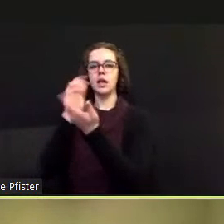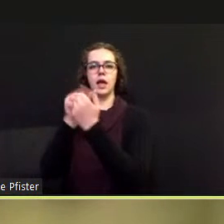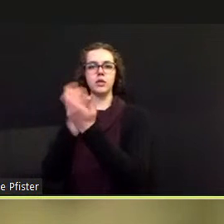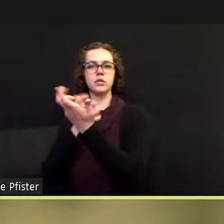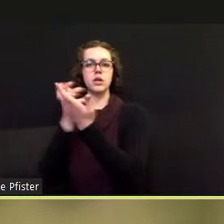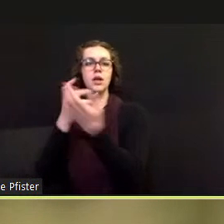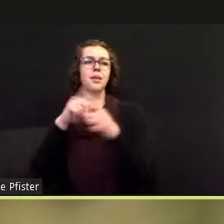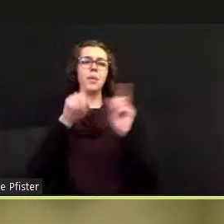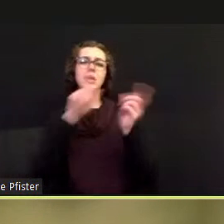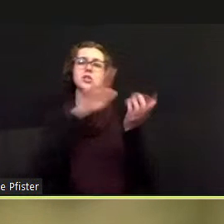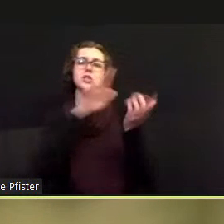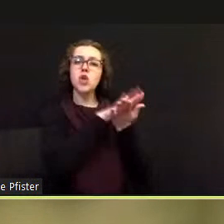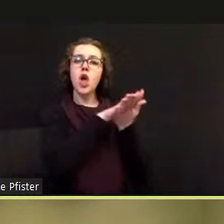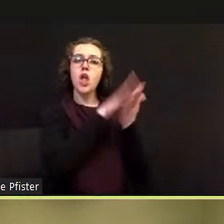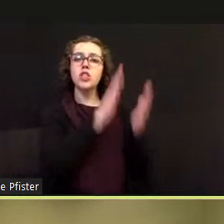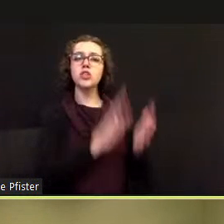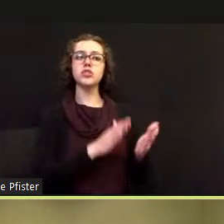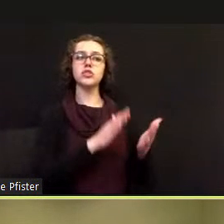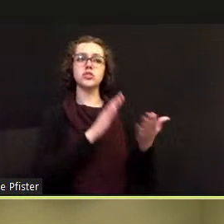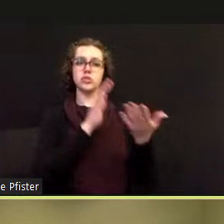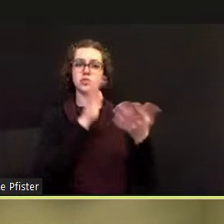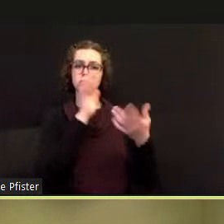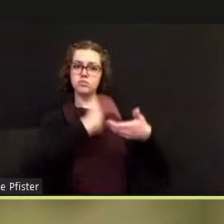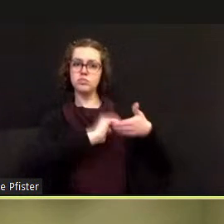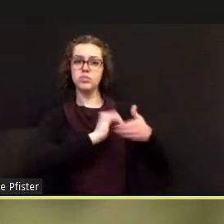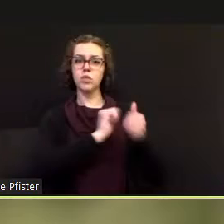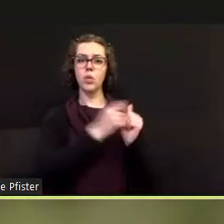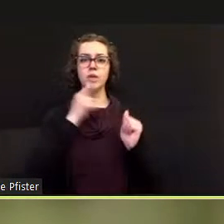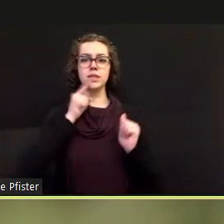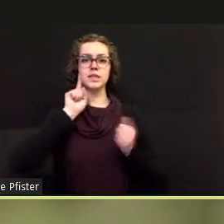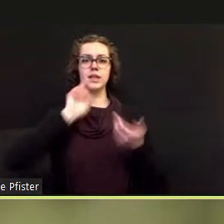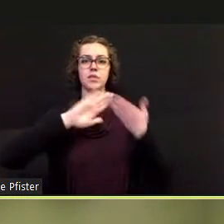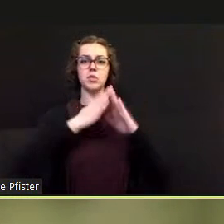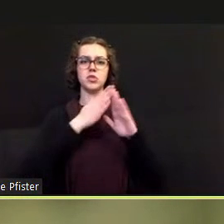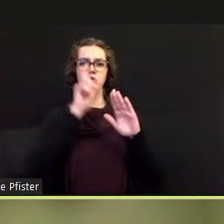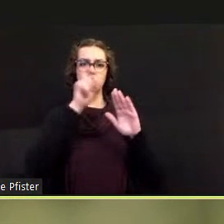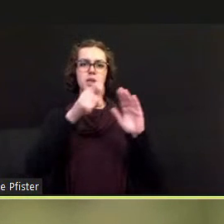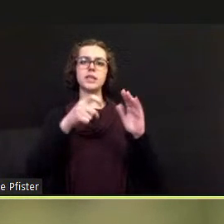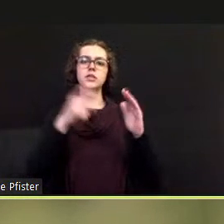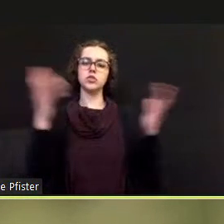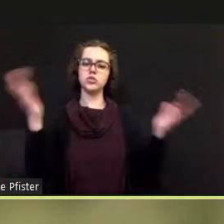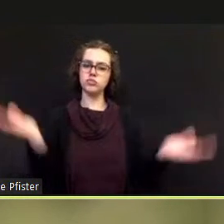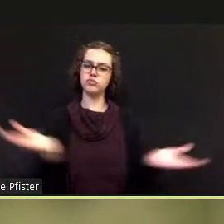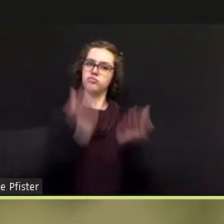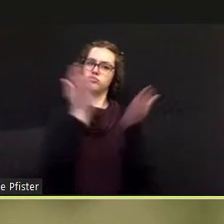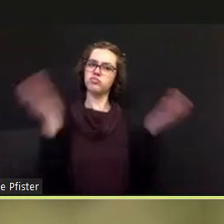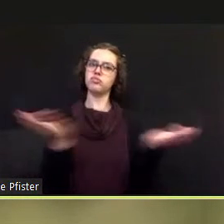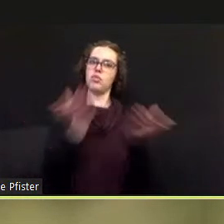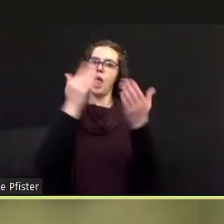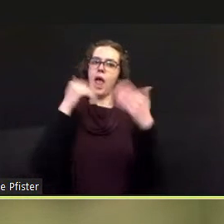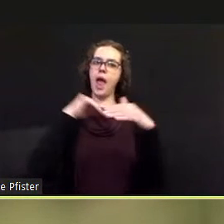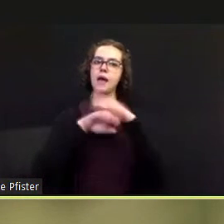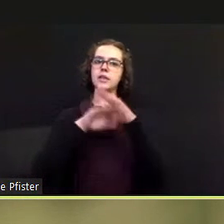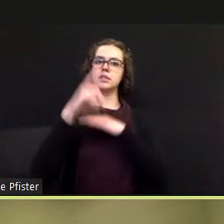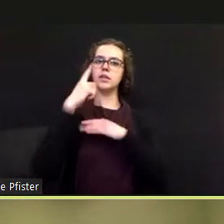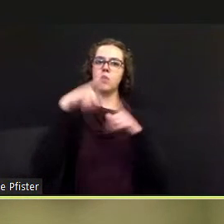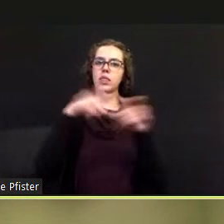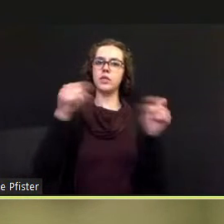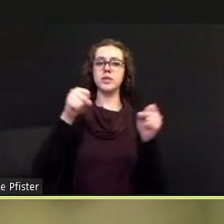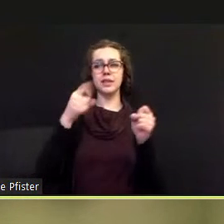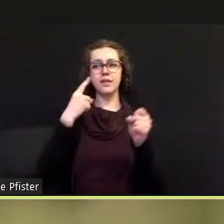deaf communities, we should take an active role in increasing the linguistic access for deaf people by supporting